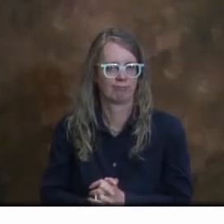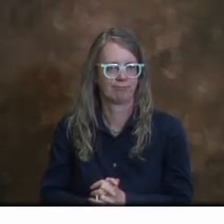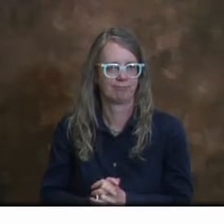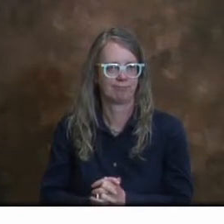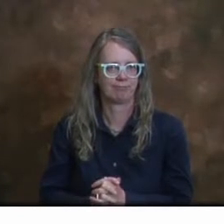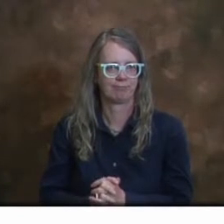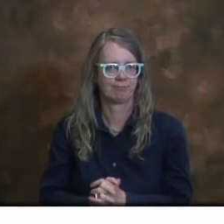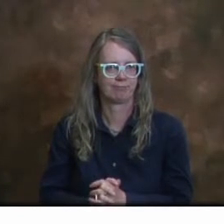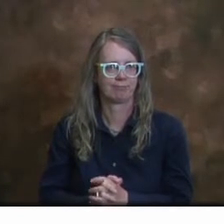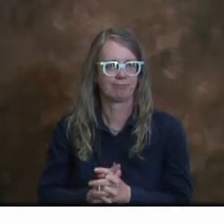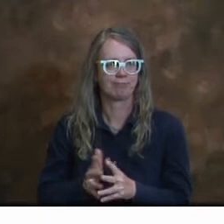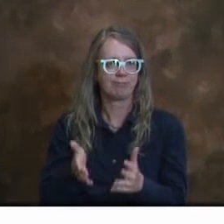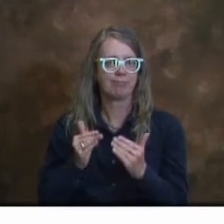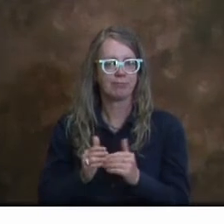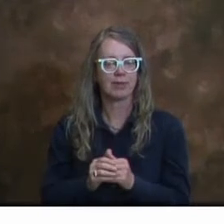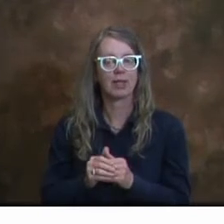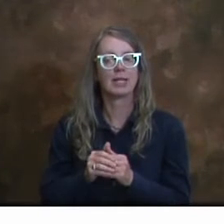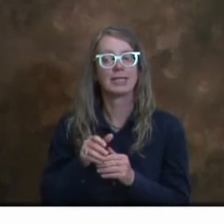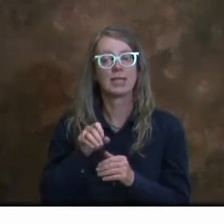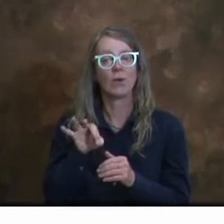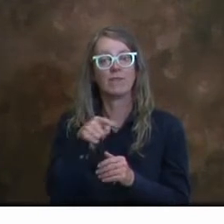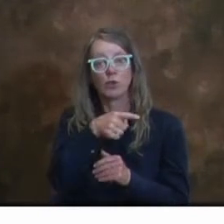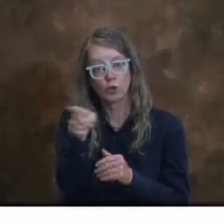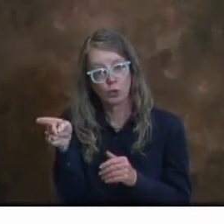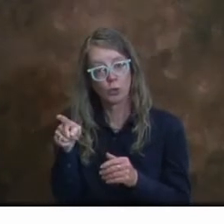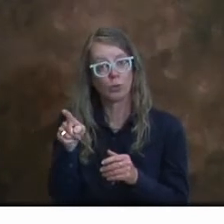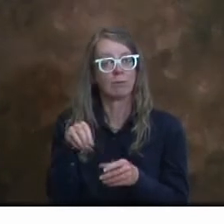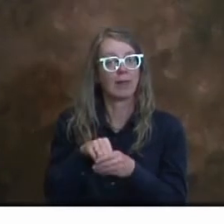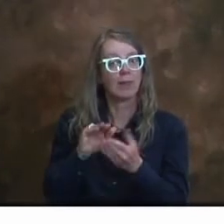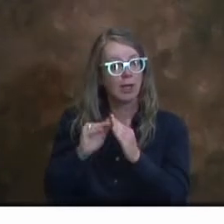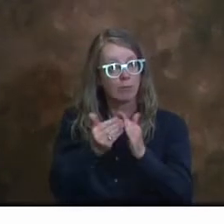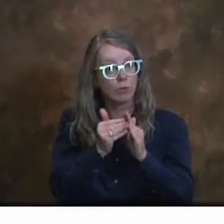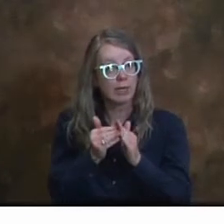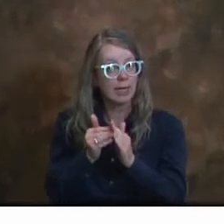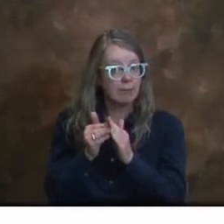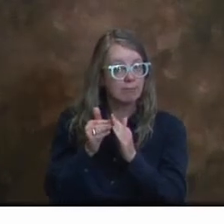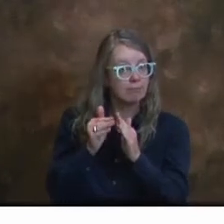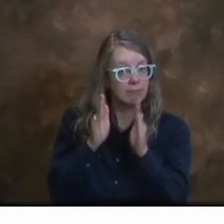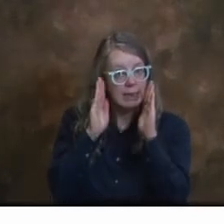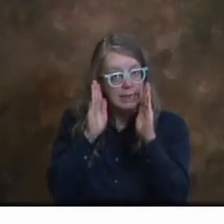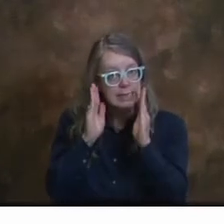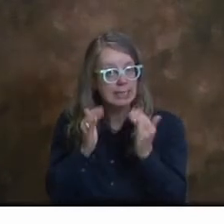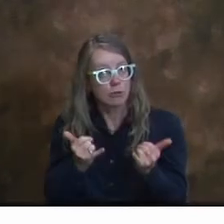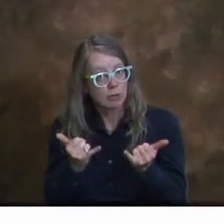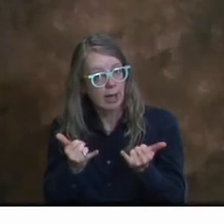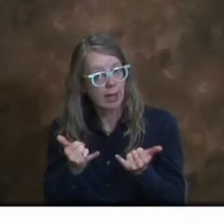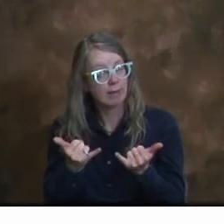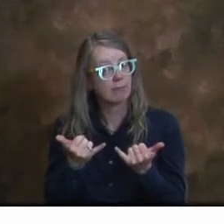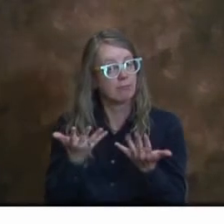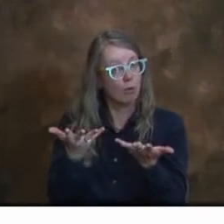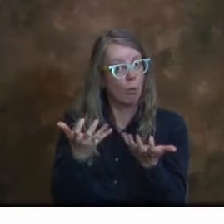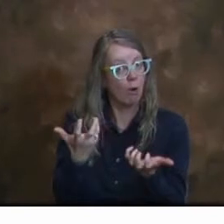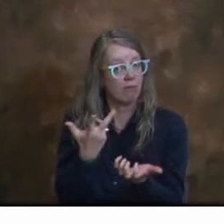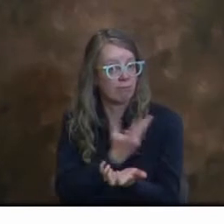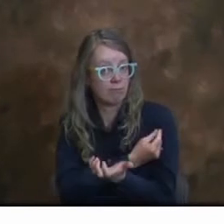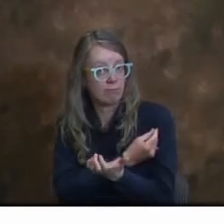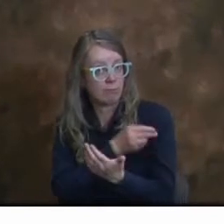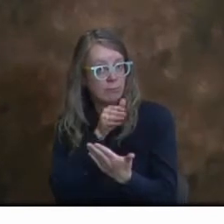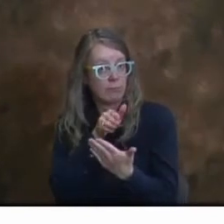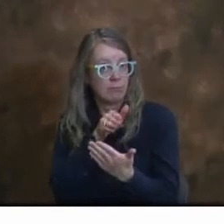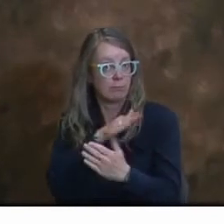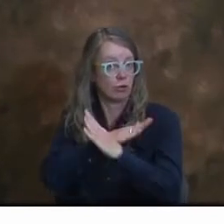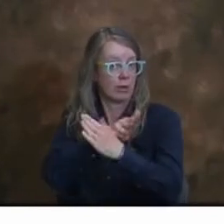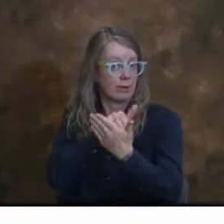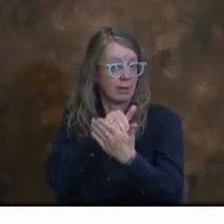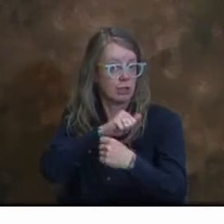So for our community that's listening in, if you or someone you know wants their vaccine, you can still visit us at the health department at